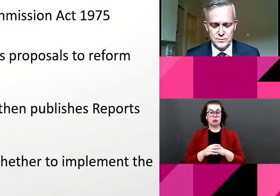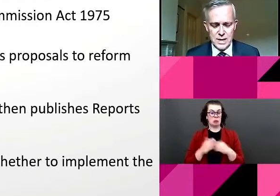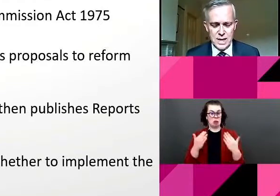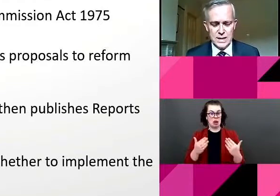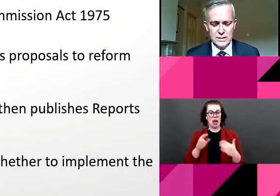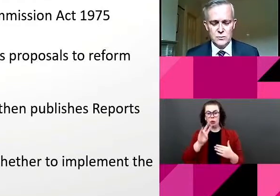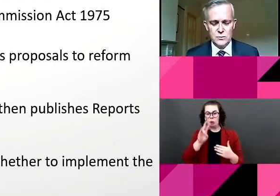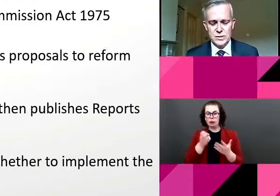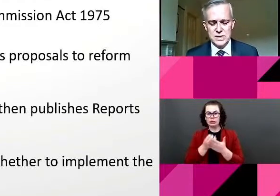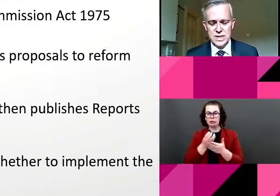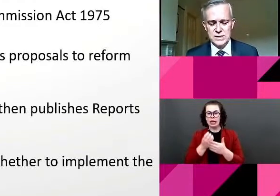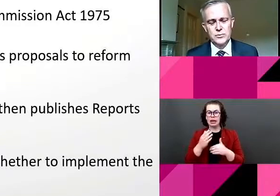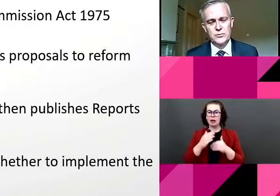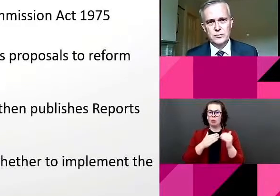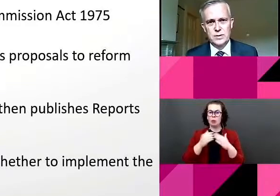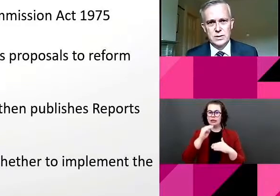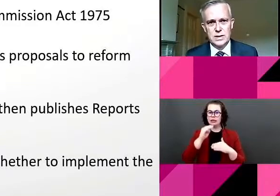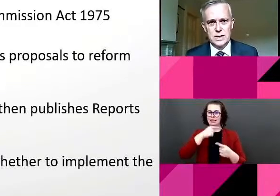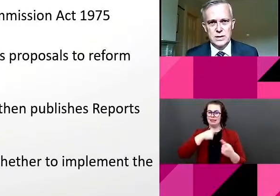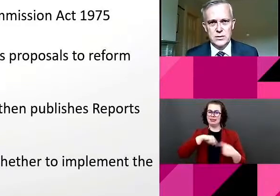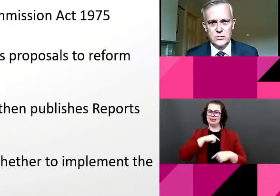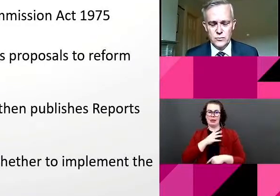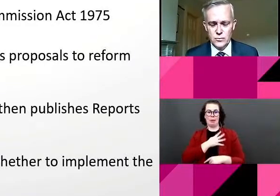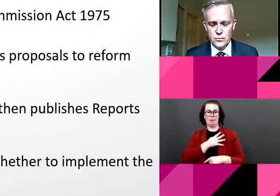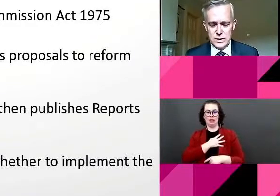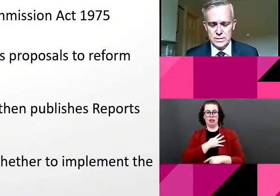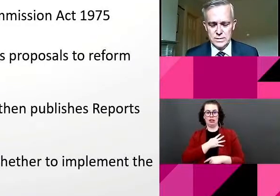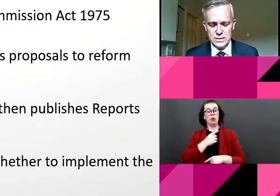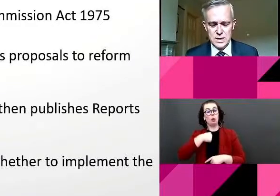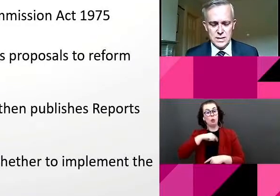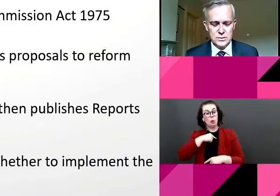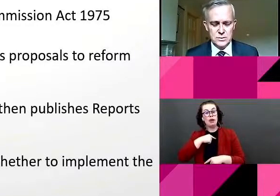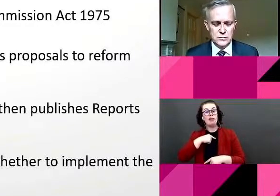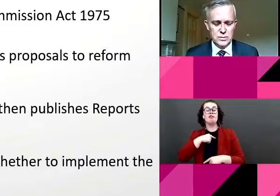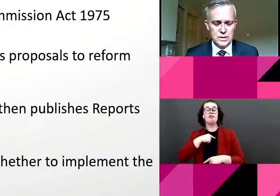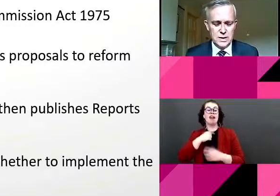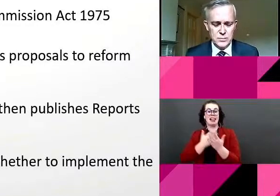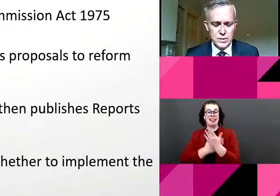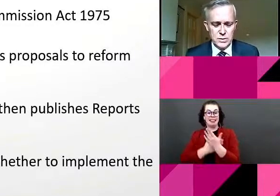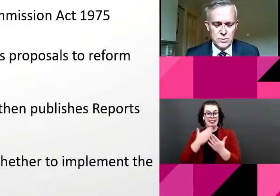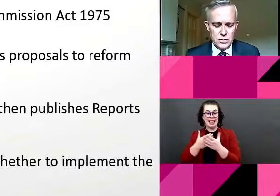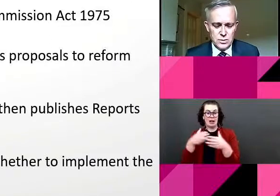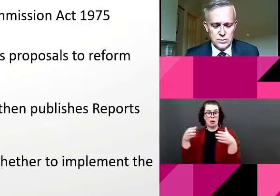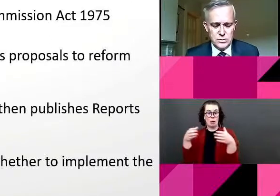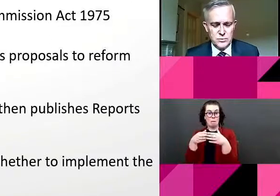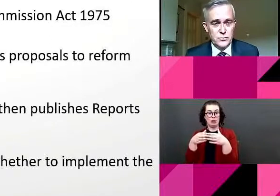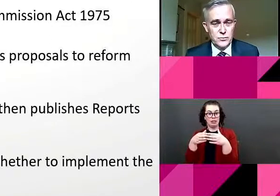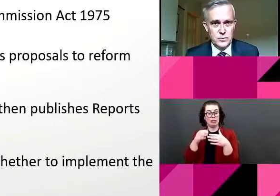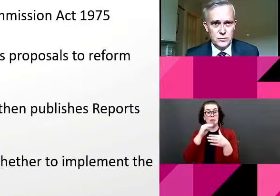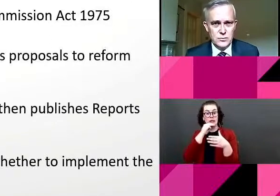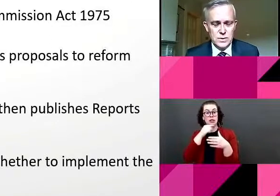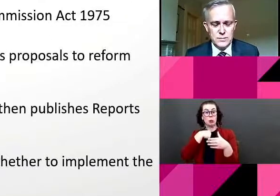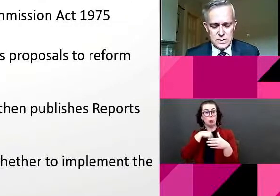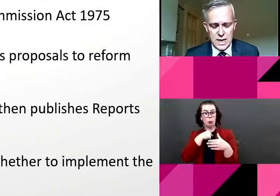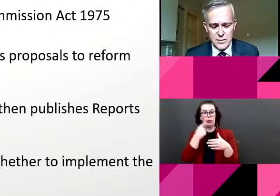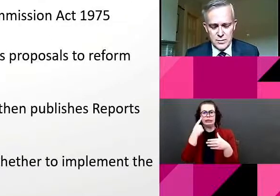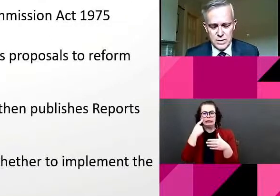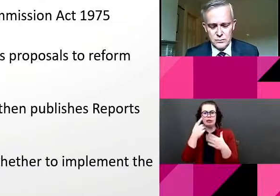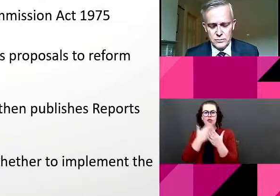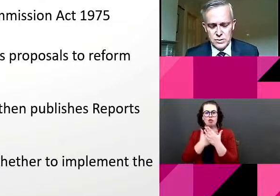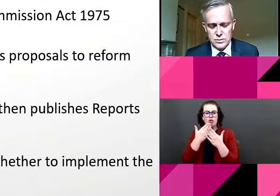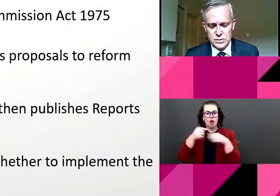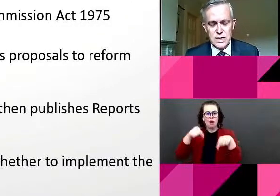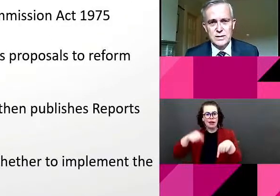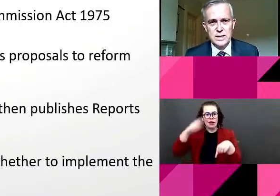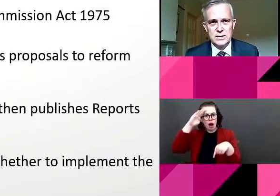Commission. And we're a statutory body, and our role is to keep the law under review, to carry